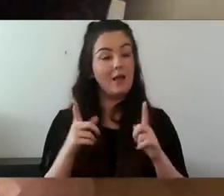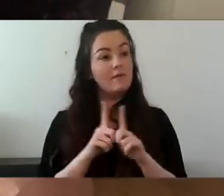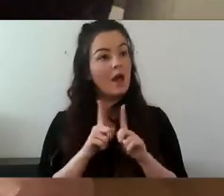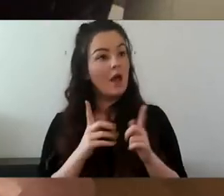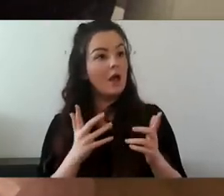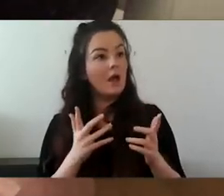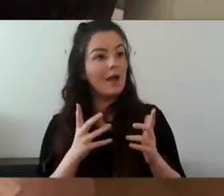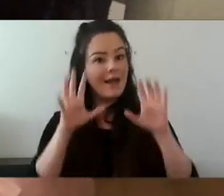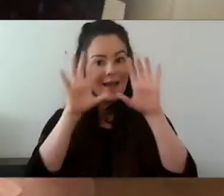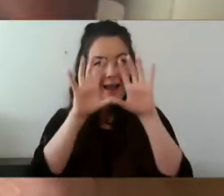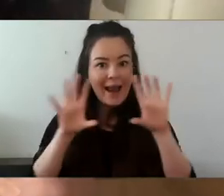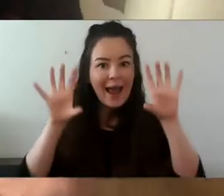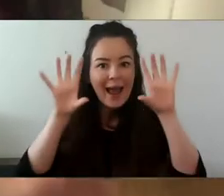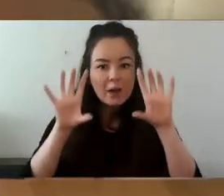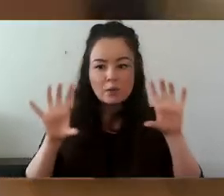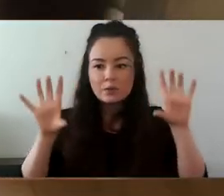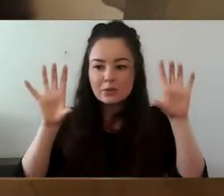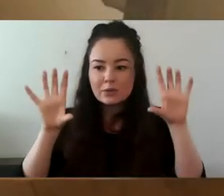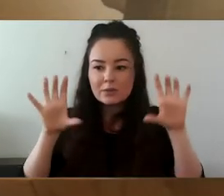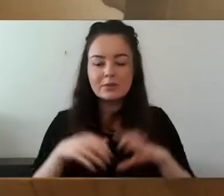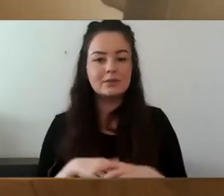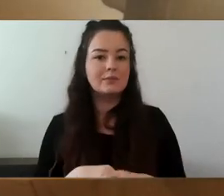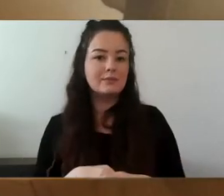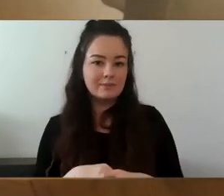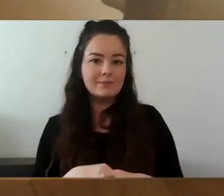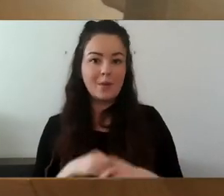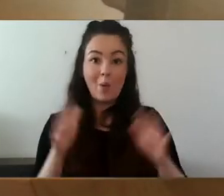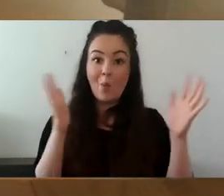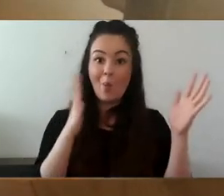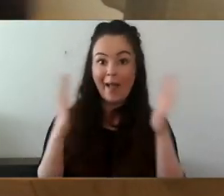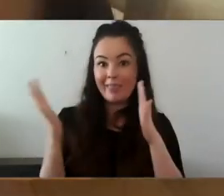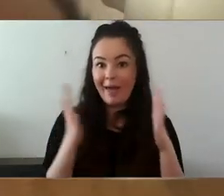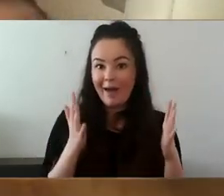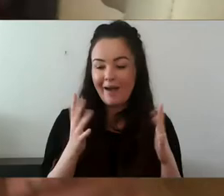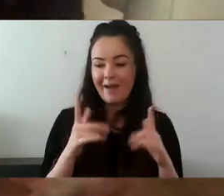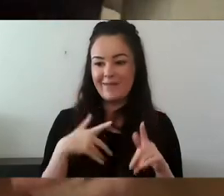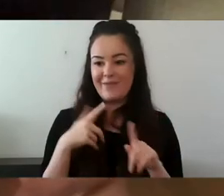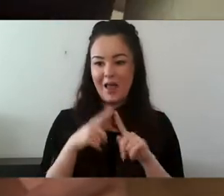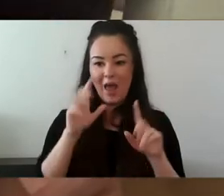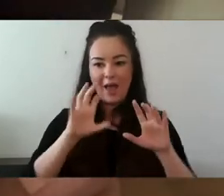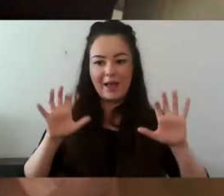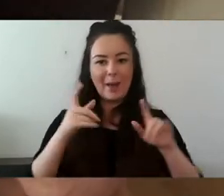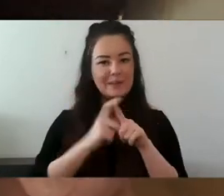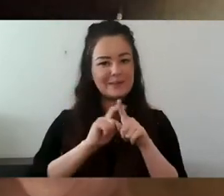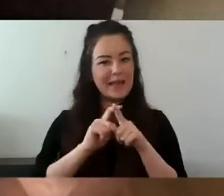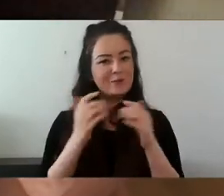me the feeling of the clouds and the weather.